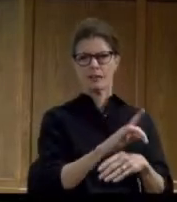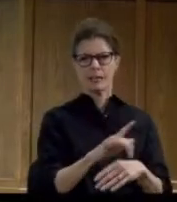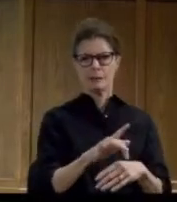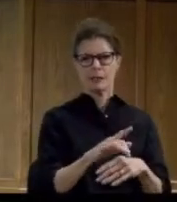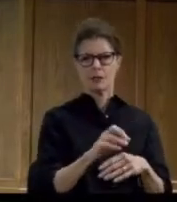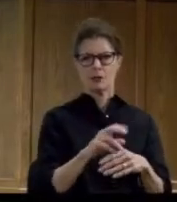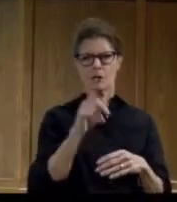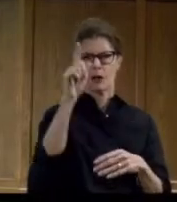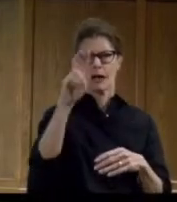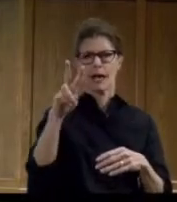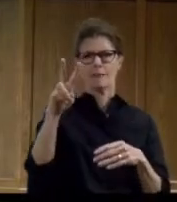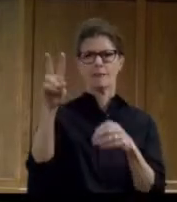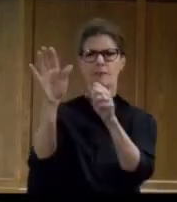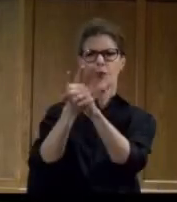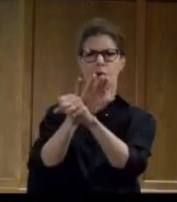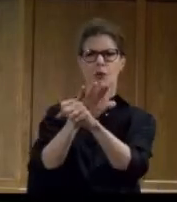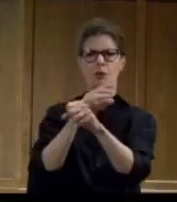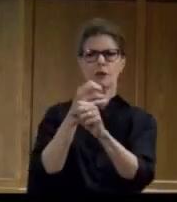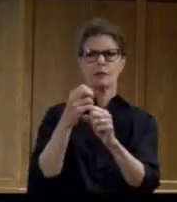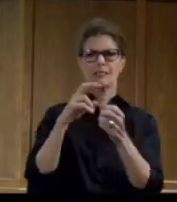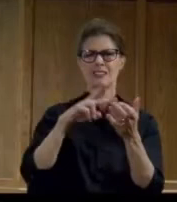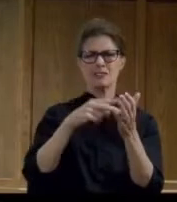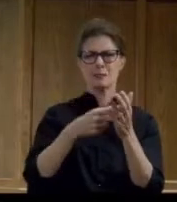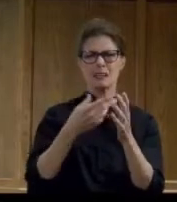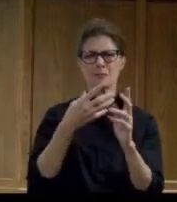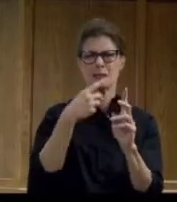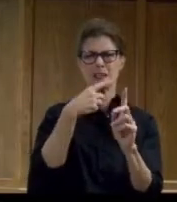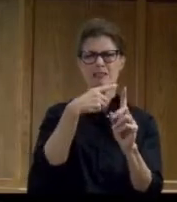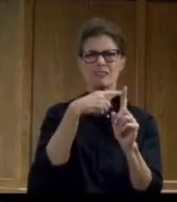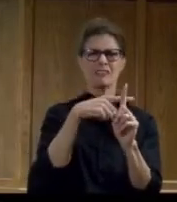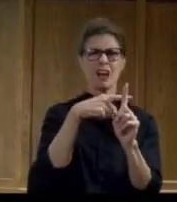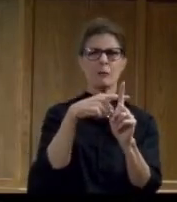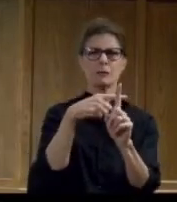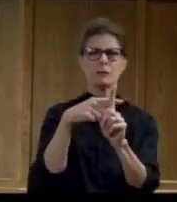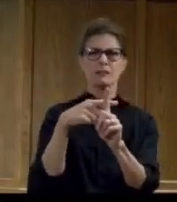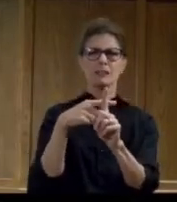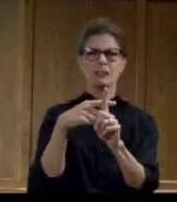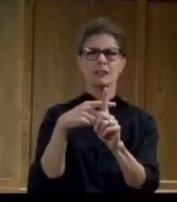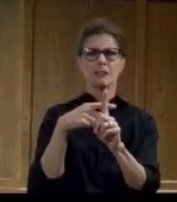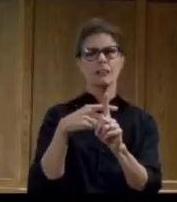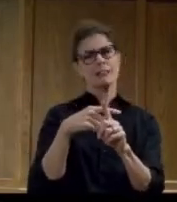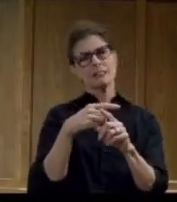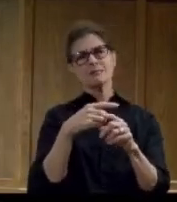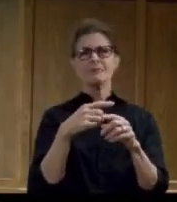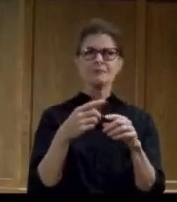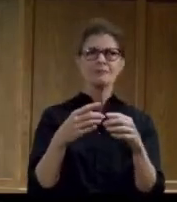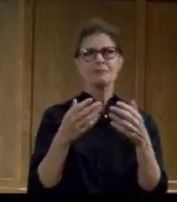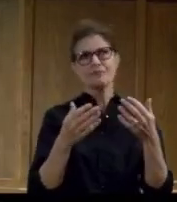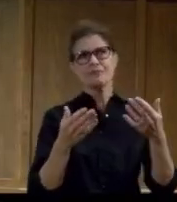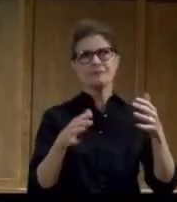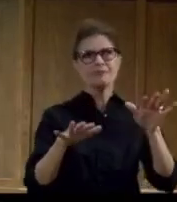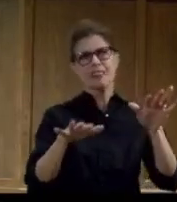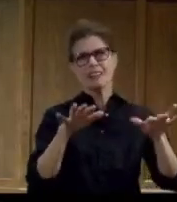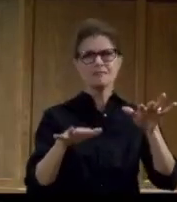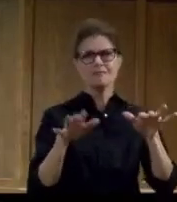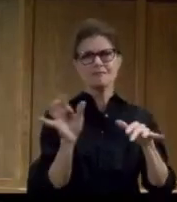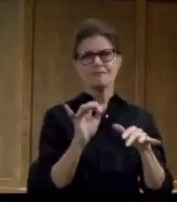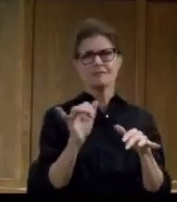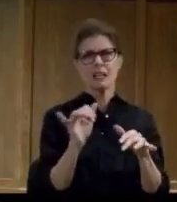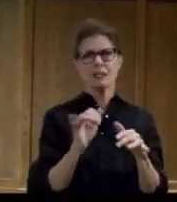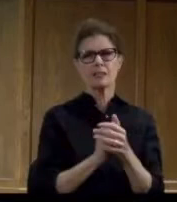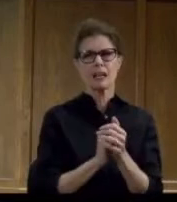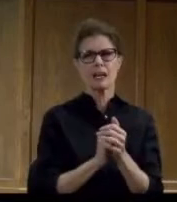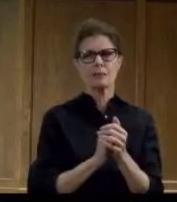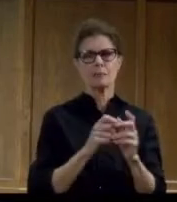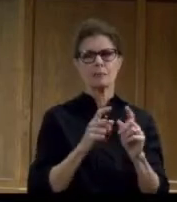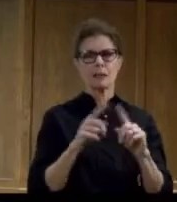telling us to be optimistic. Well, in a sense, yeah, I guess I'm saying you can think about life as half full or life as half empty. But do you really think that